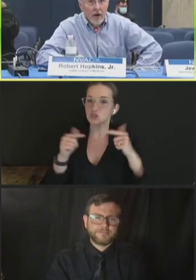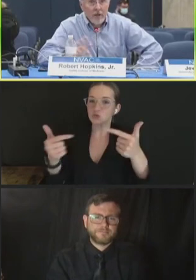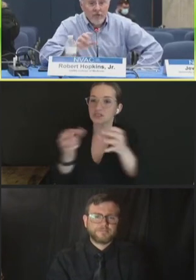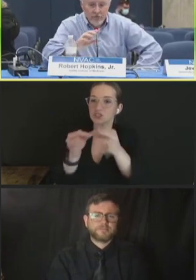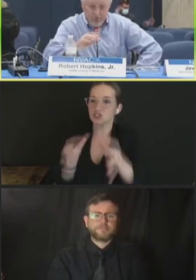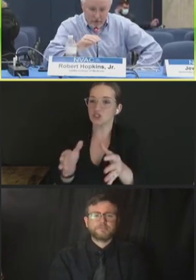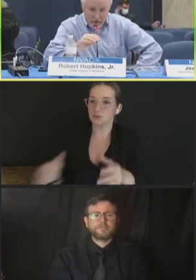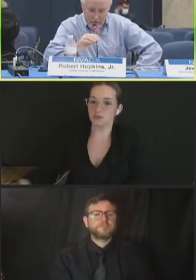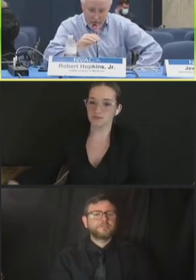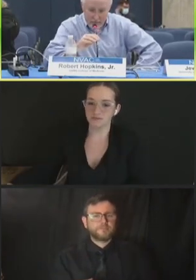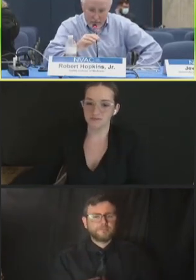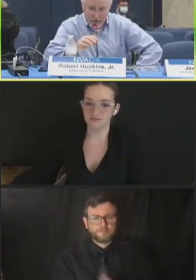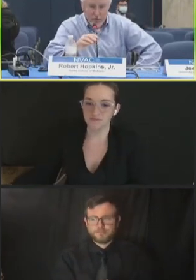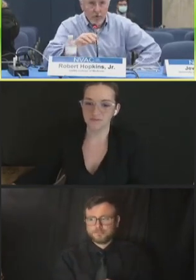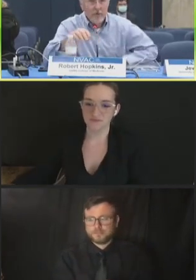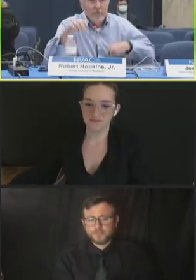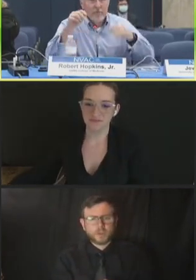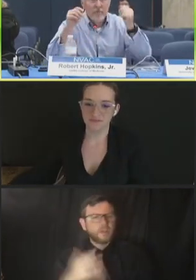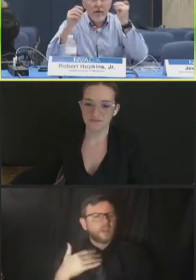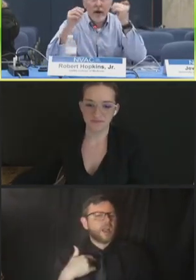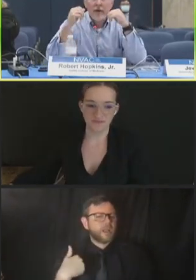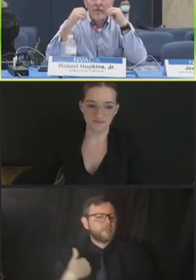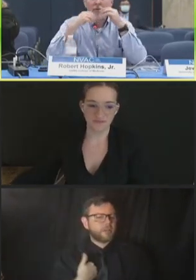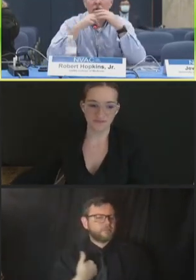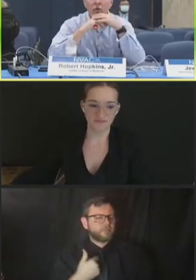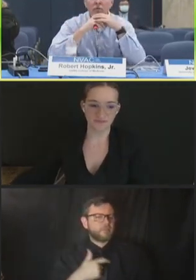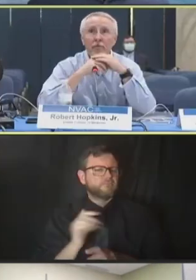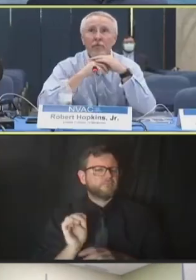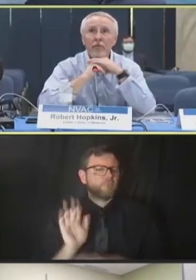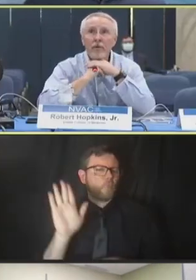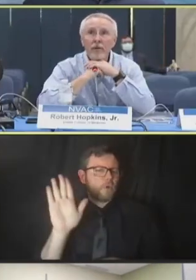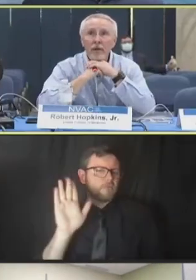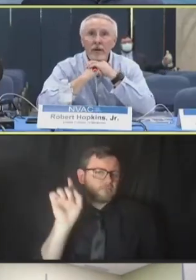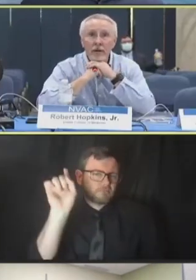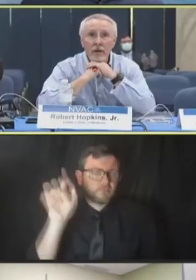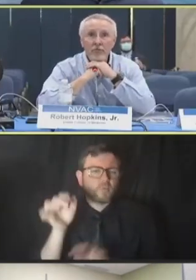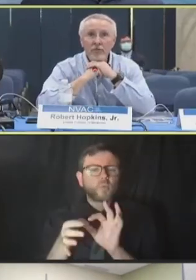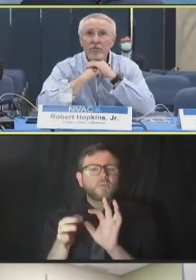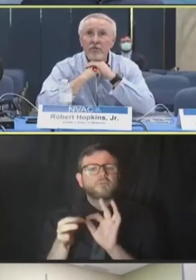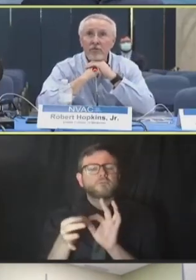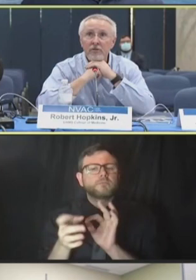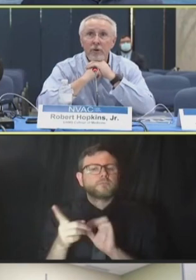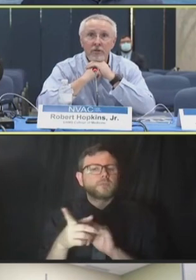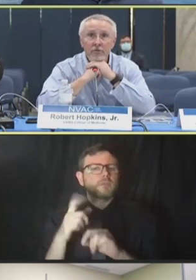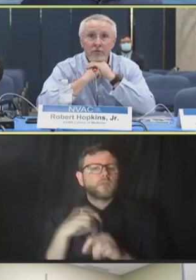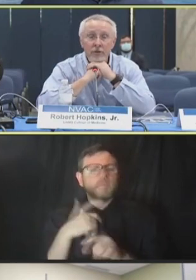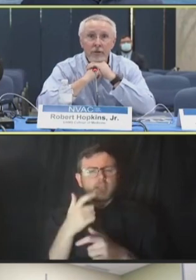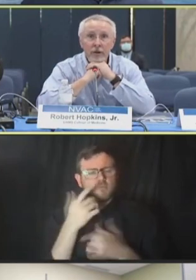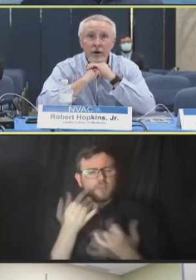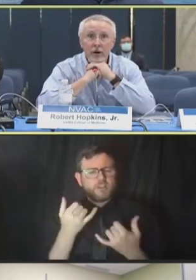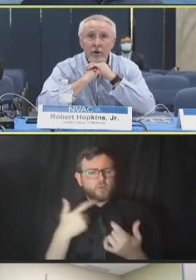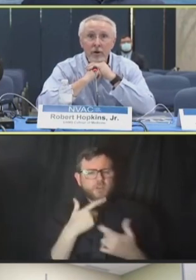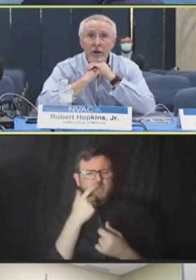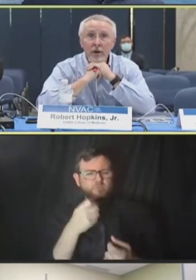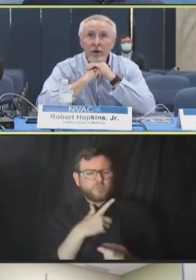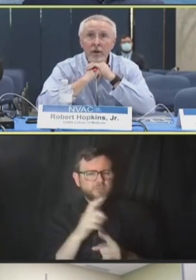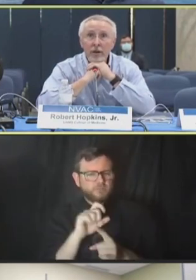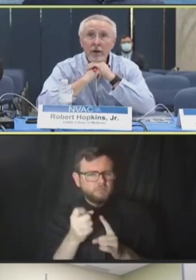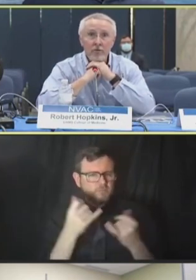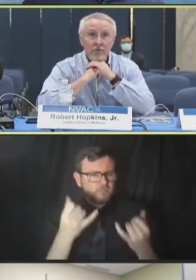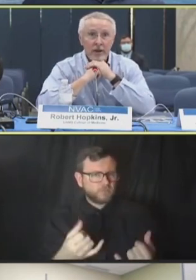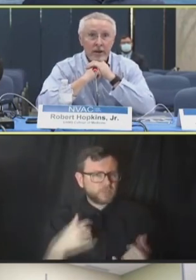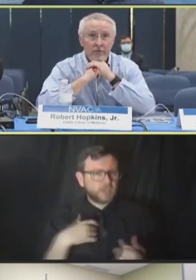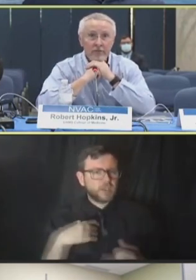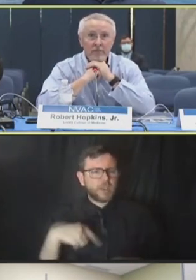Now, I'll just raise one comment. We're in an interesting situation. In our